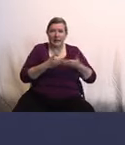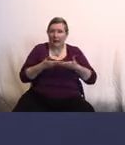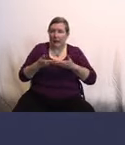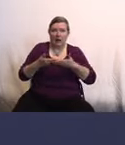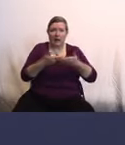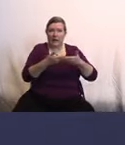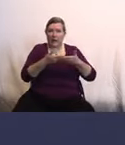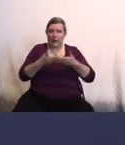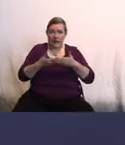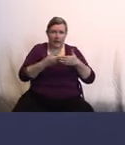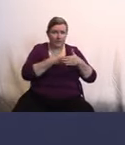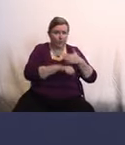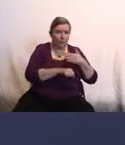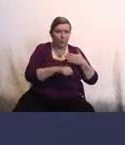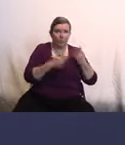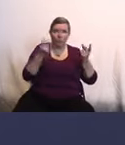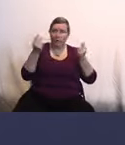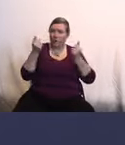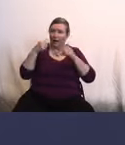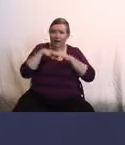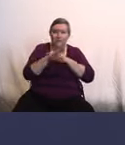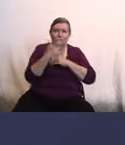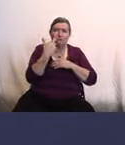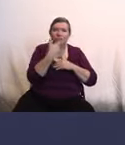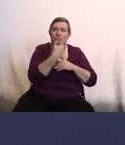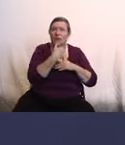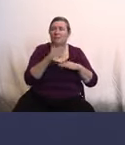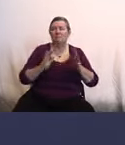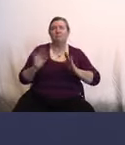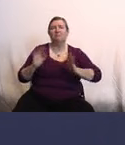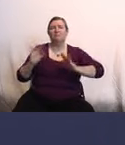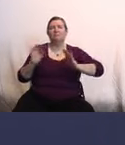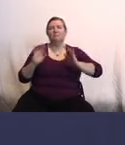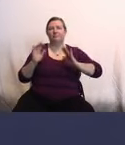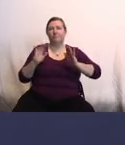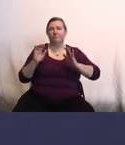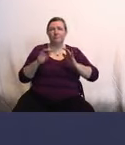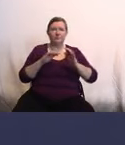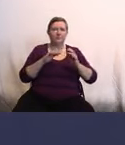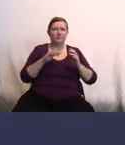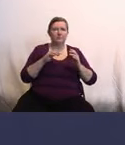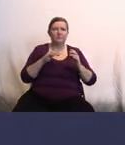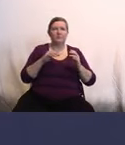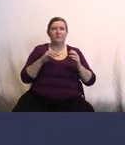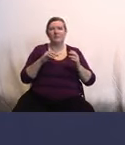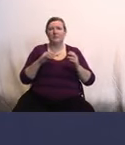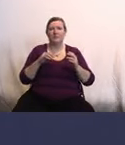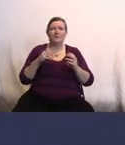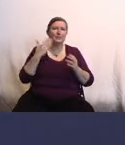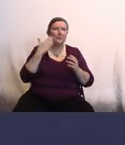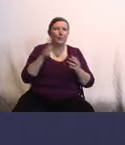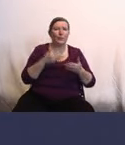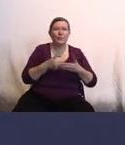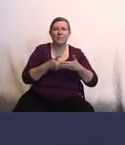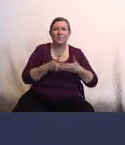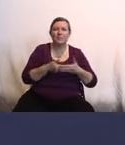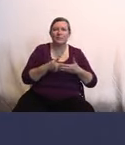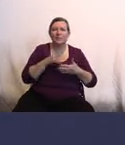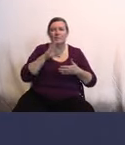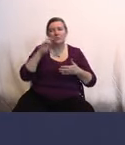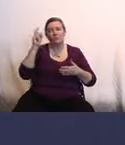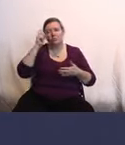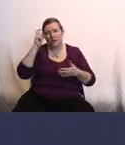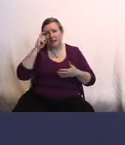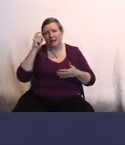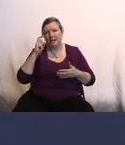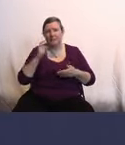sort of, I think it's, tell me if you disagree with this, Judy. We're not panicking over it, but we want people to be vigilant. Take care of it, yeah. Vigilant, be